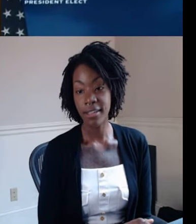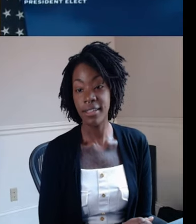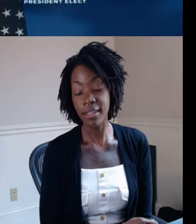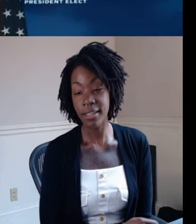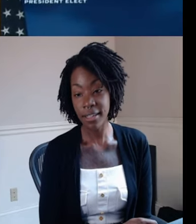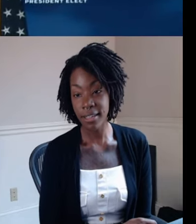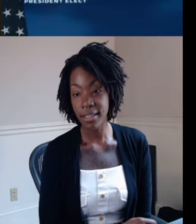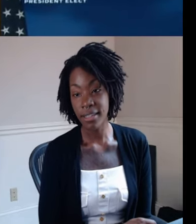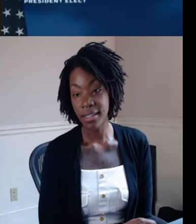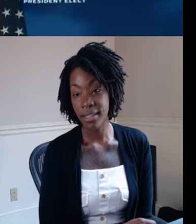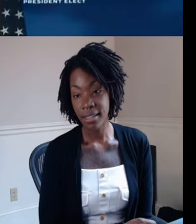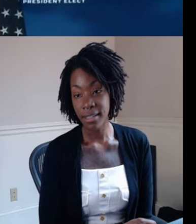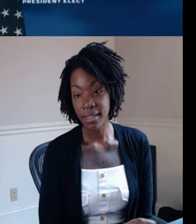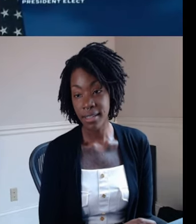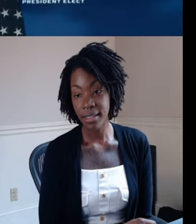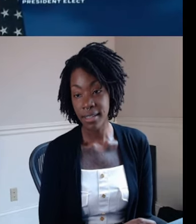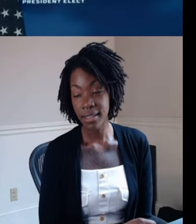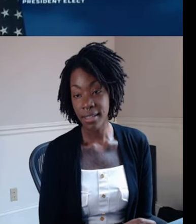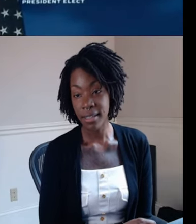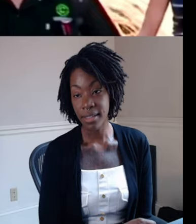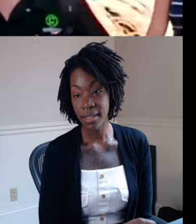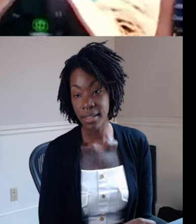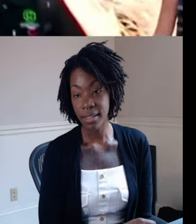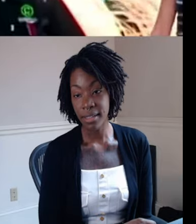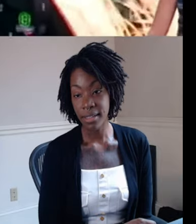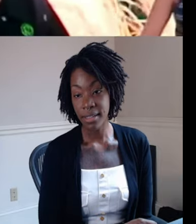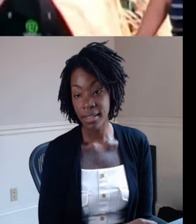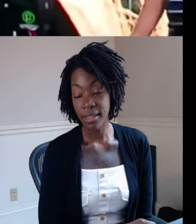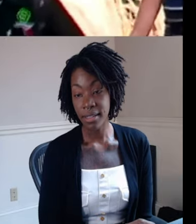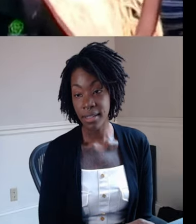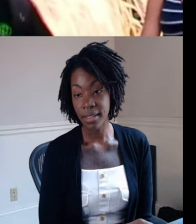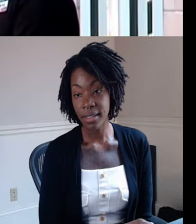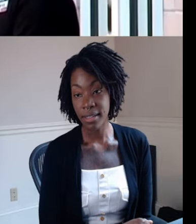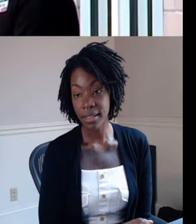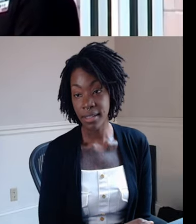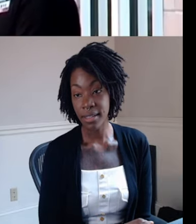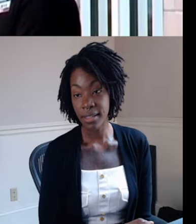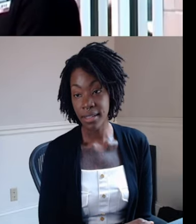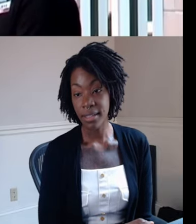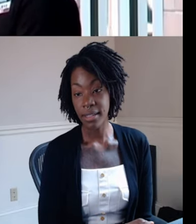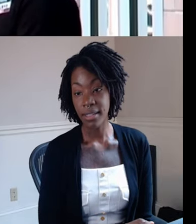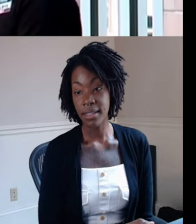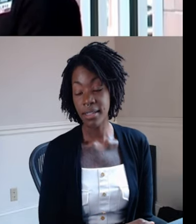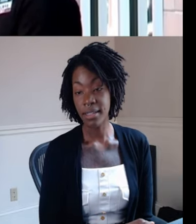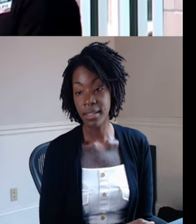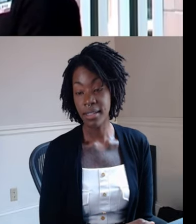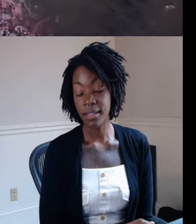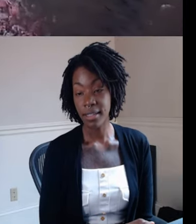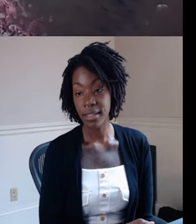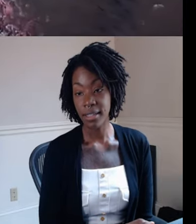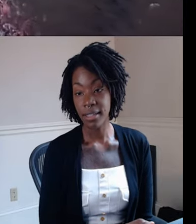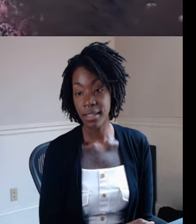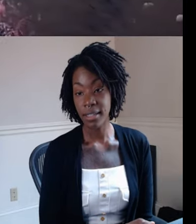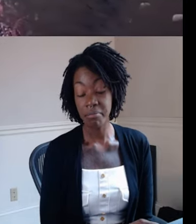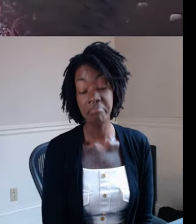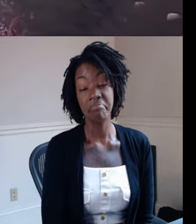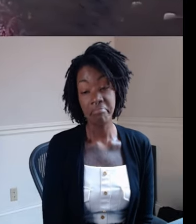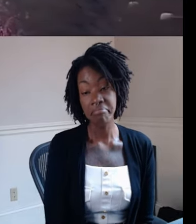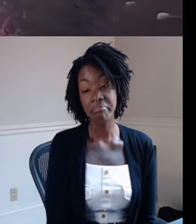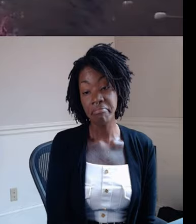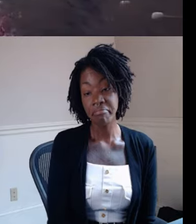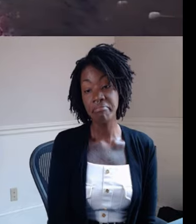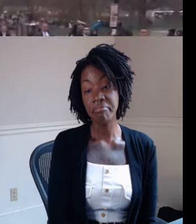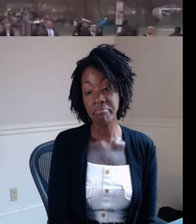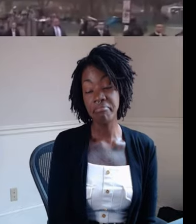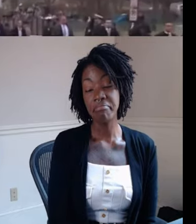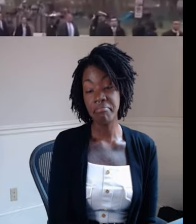demand to be mandatory, but I would do everything in my power. Just like I don't think masks have to be made mandatory nationwide. He also acknowledged the